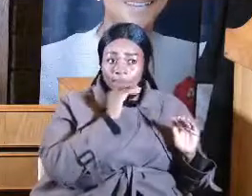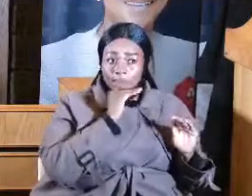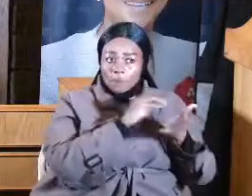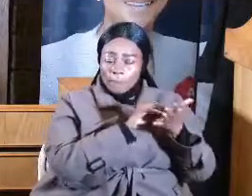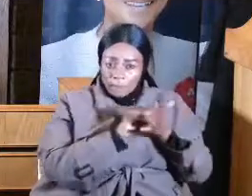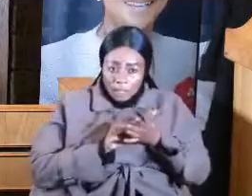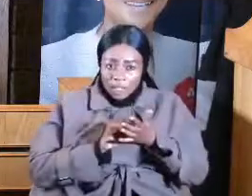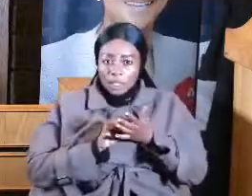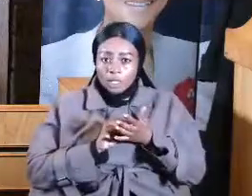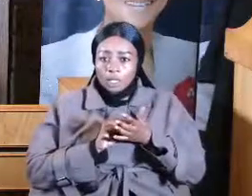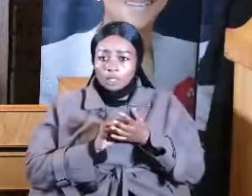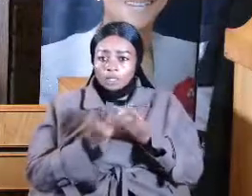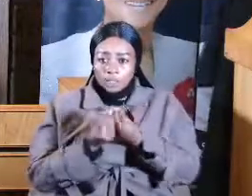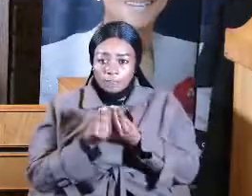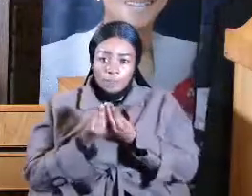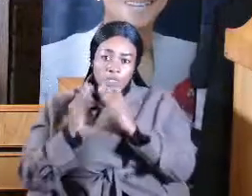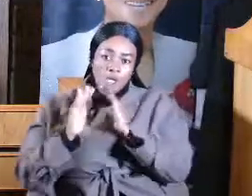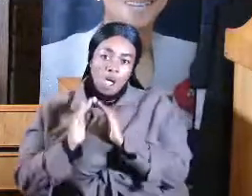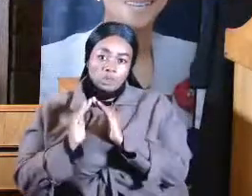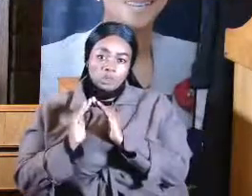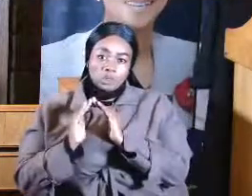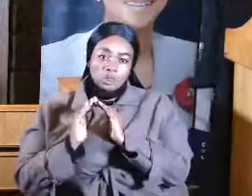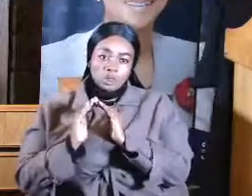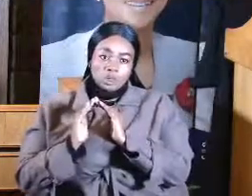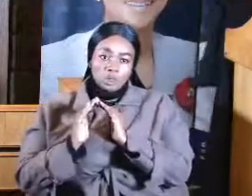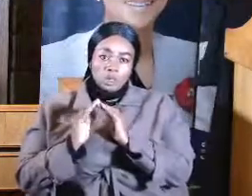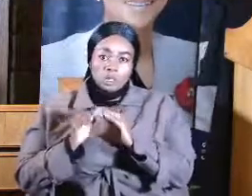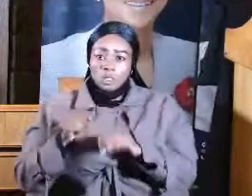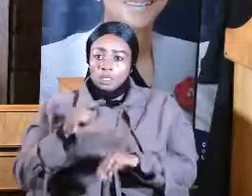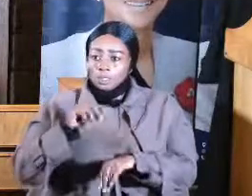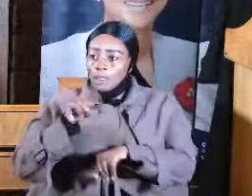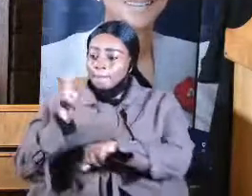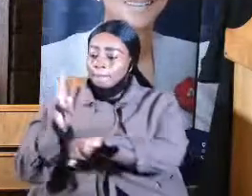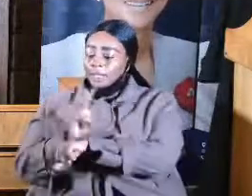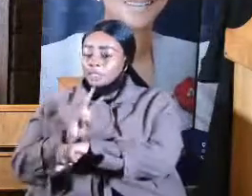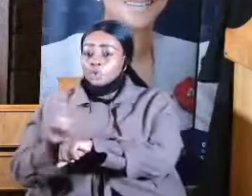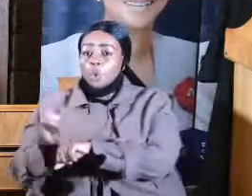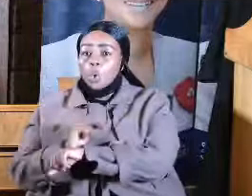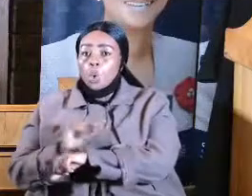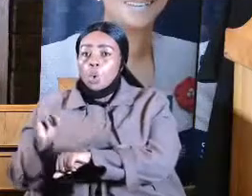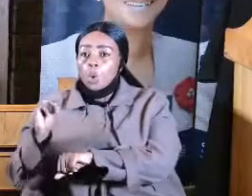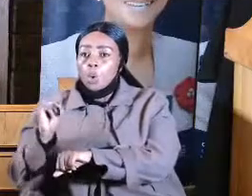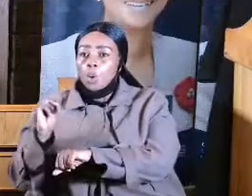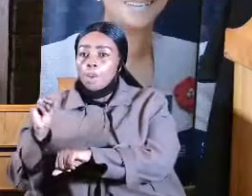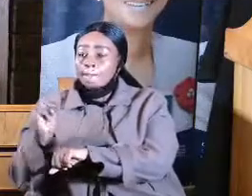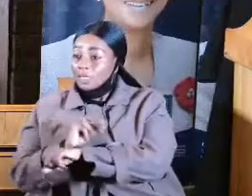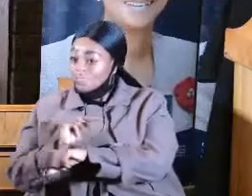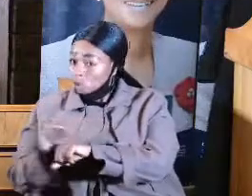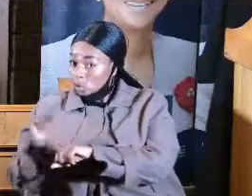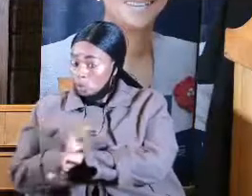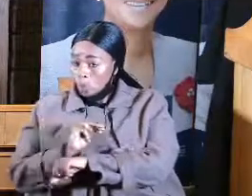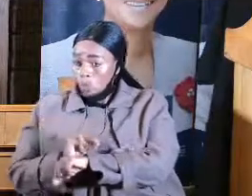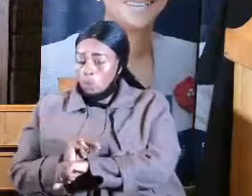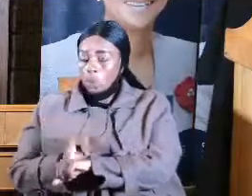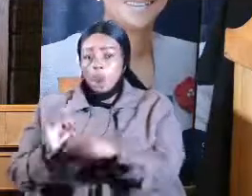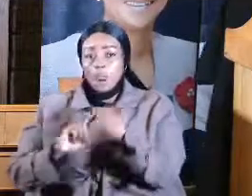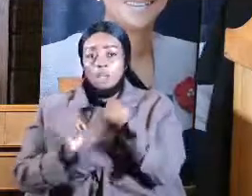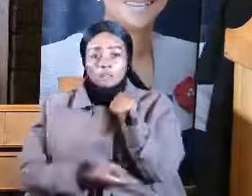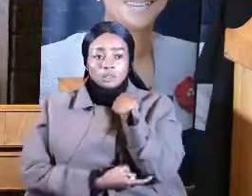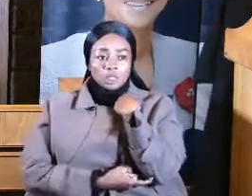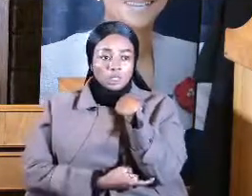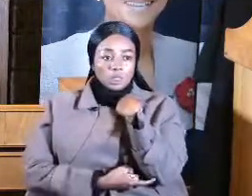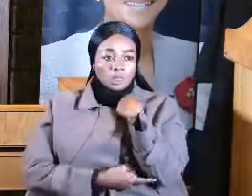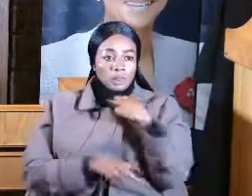something on the table. Mentoring women professionally and personally. Lastly, Program